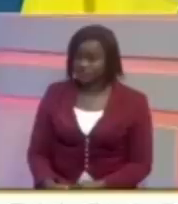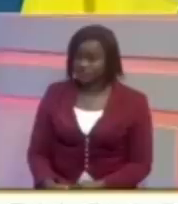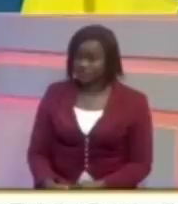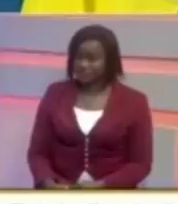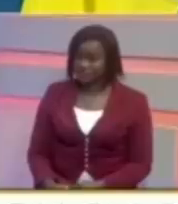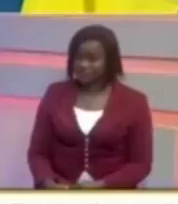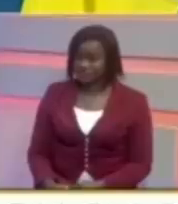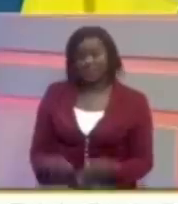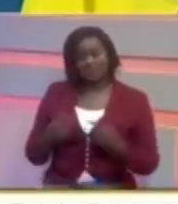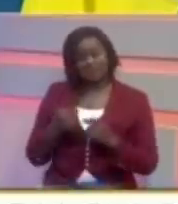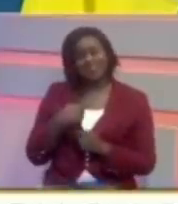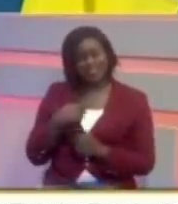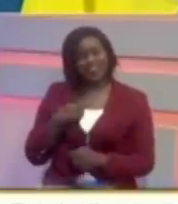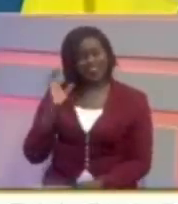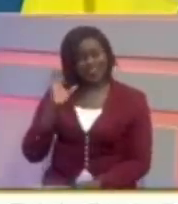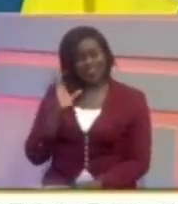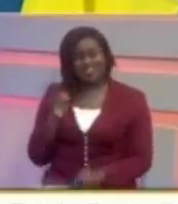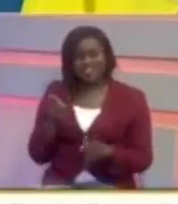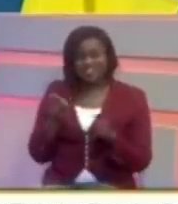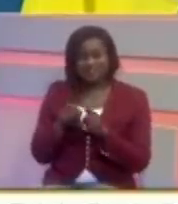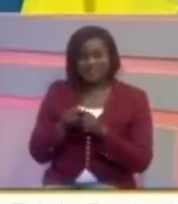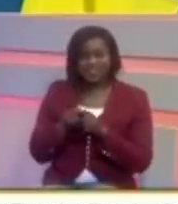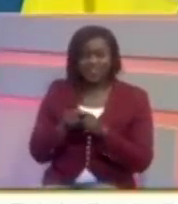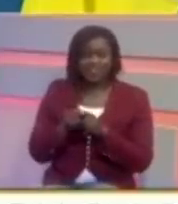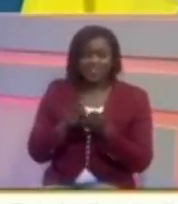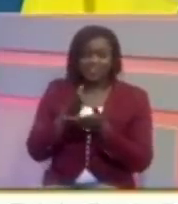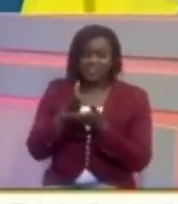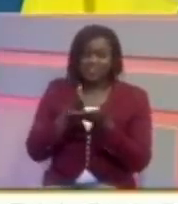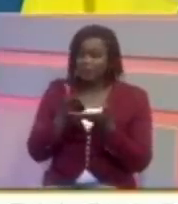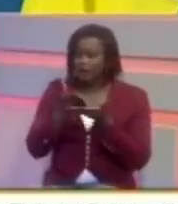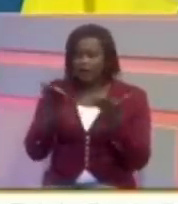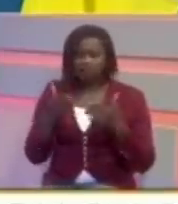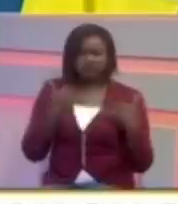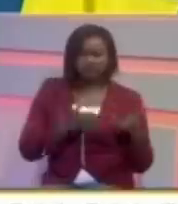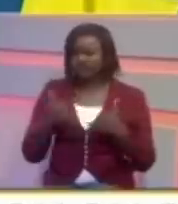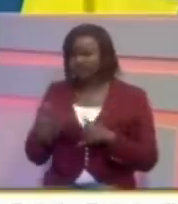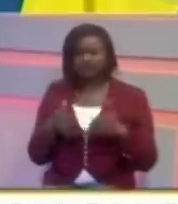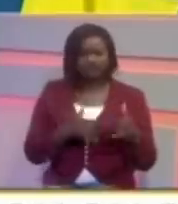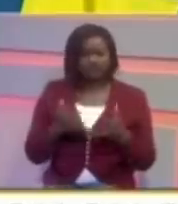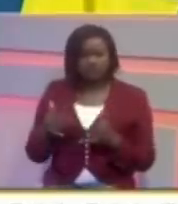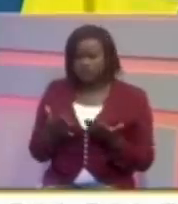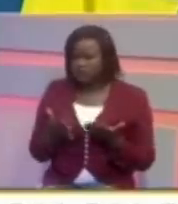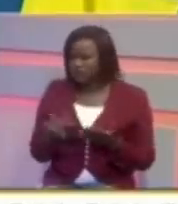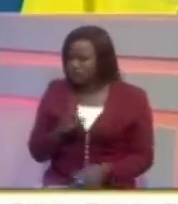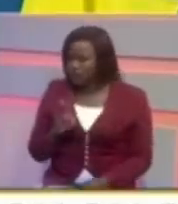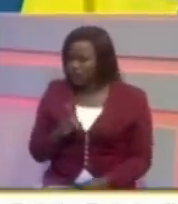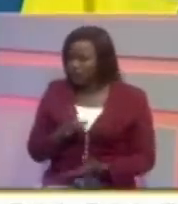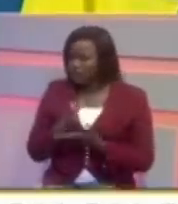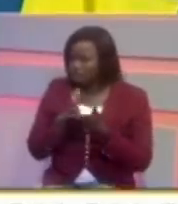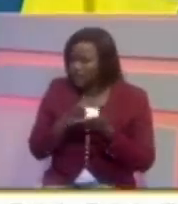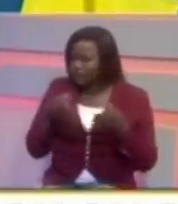But I heard also that there was some games of some suppliers